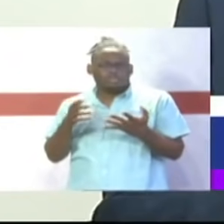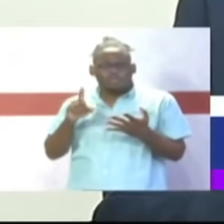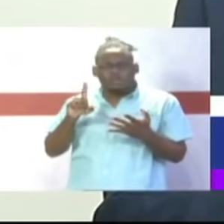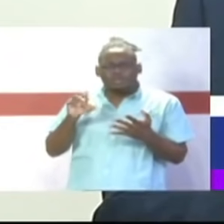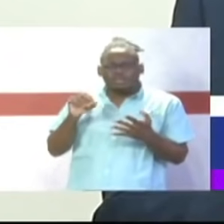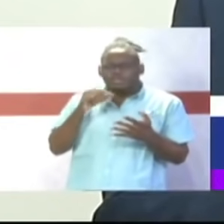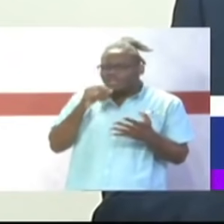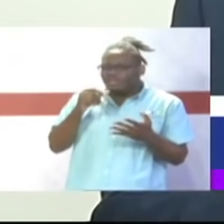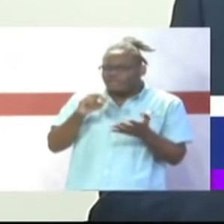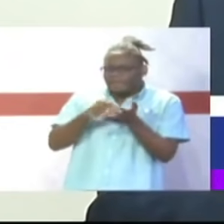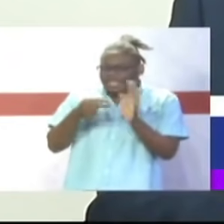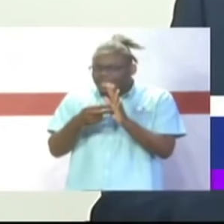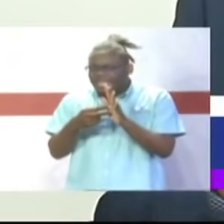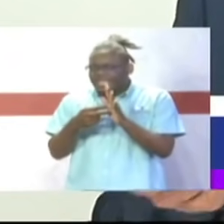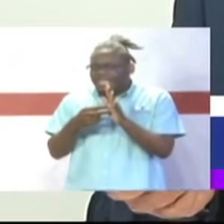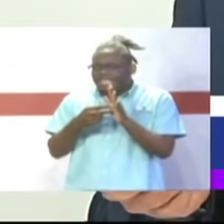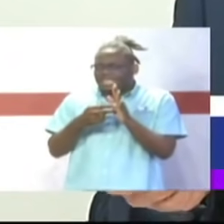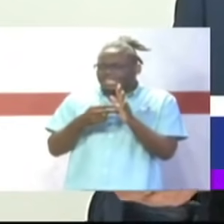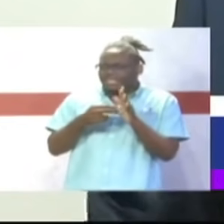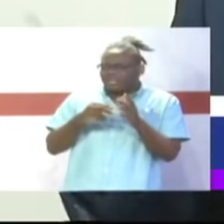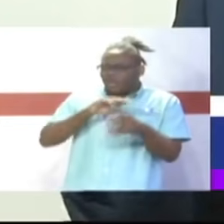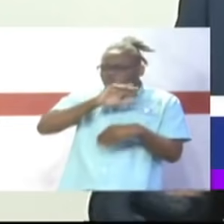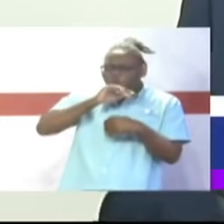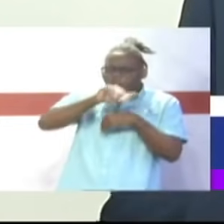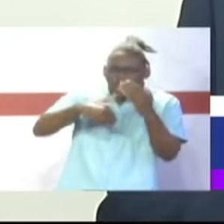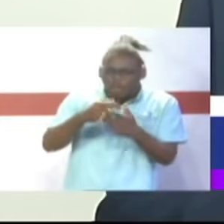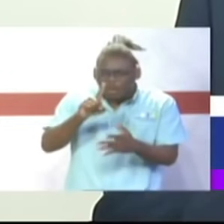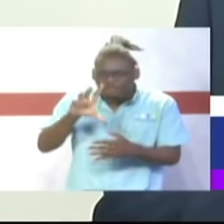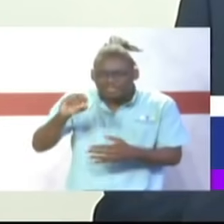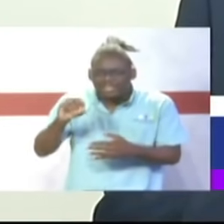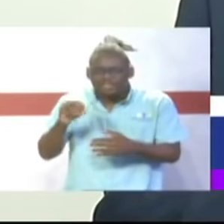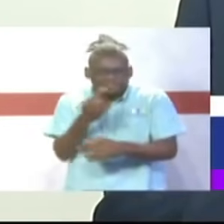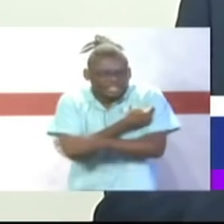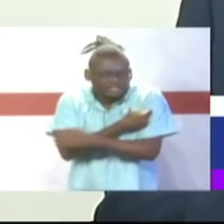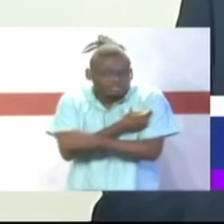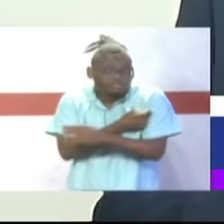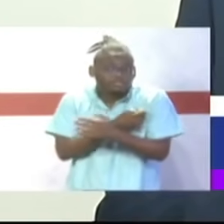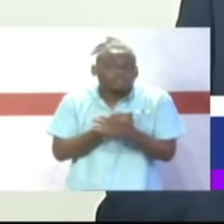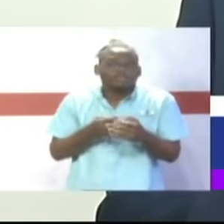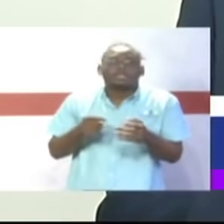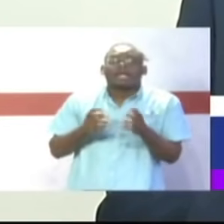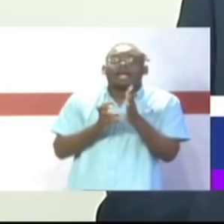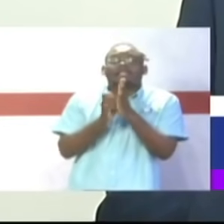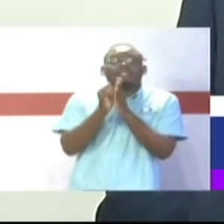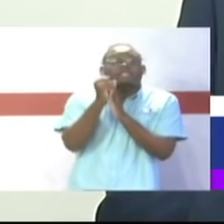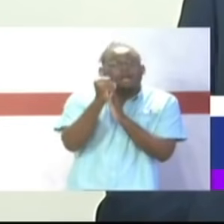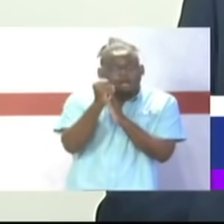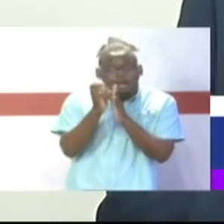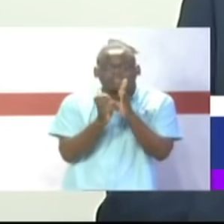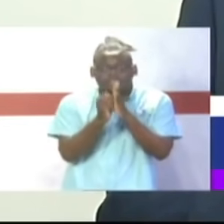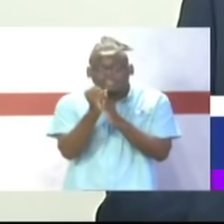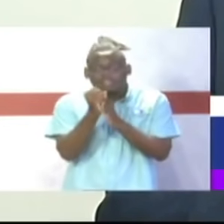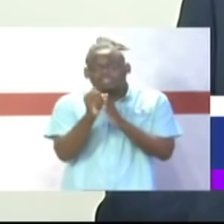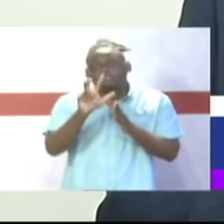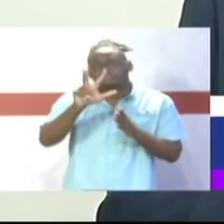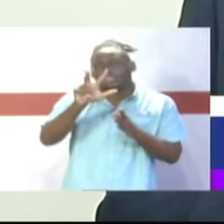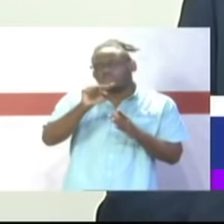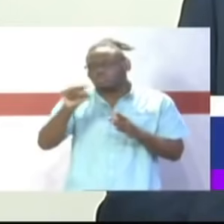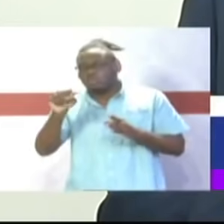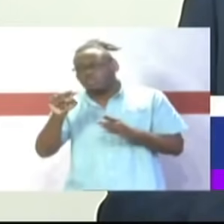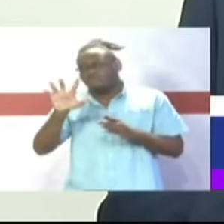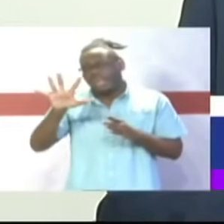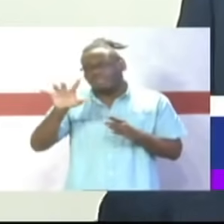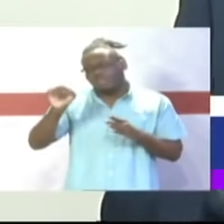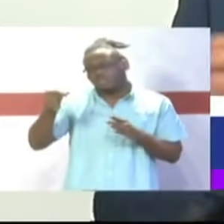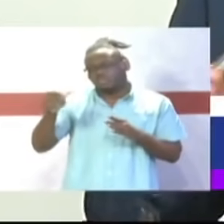were vaccinated. Cancers, we estimate to be between 3,000 to 5,000 in Trinidad